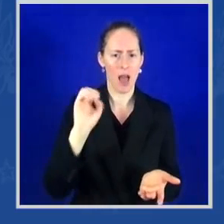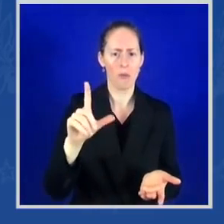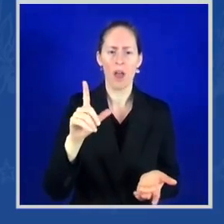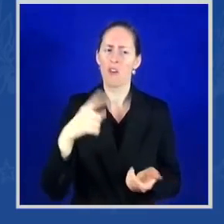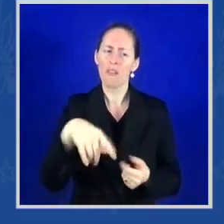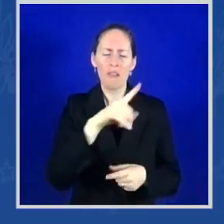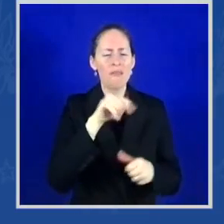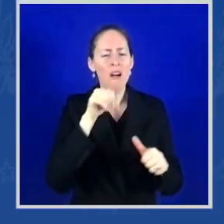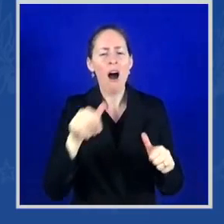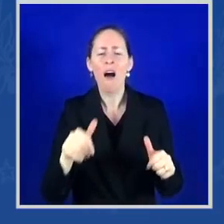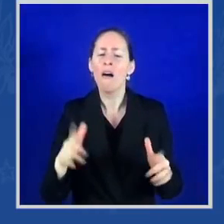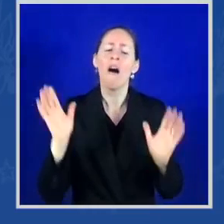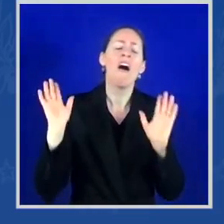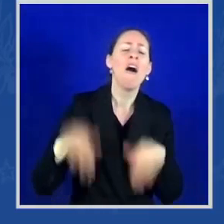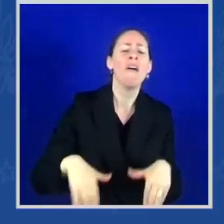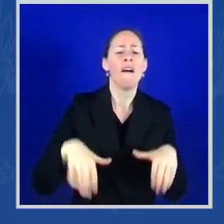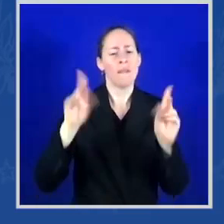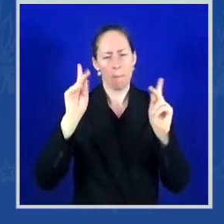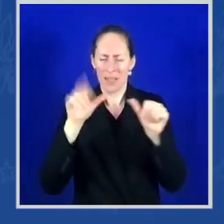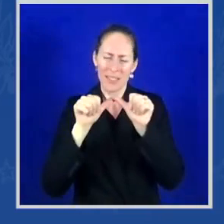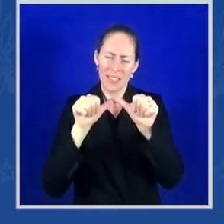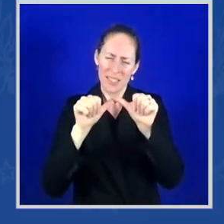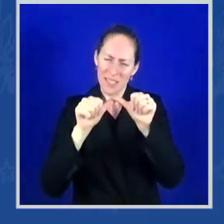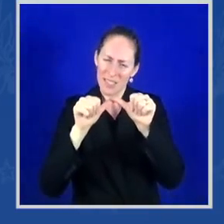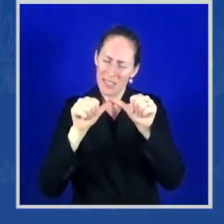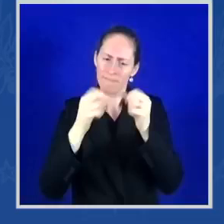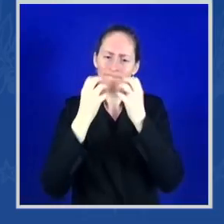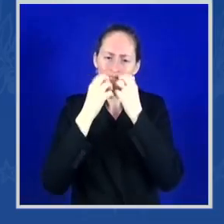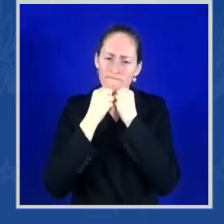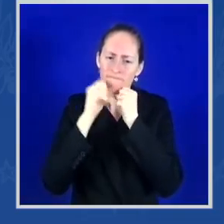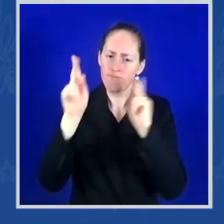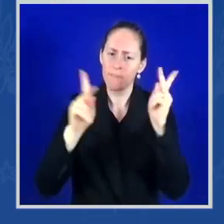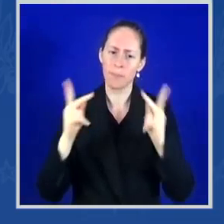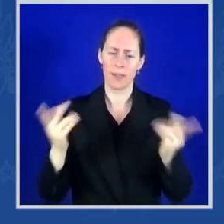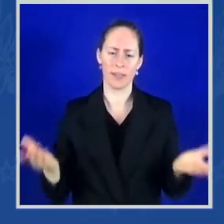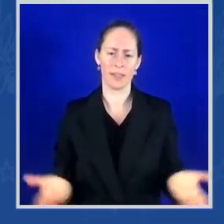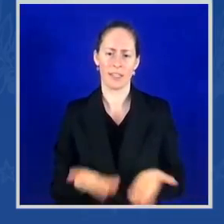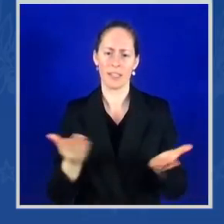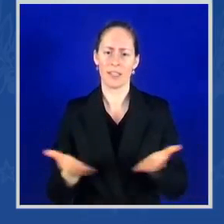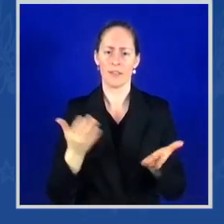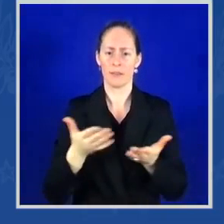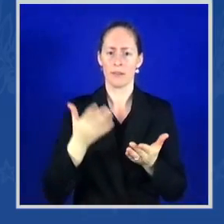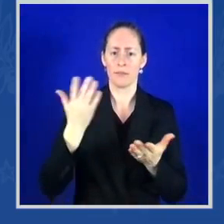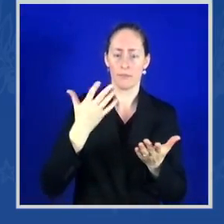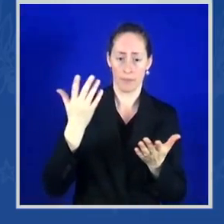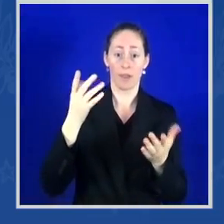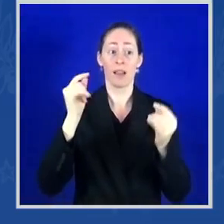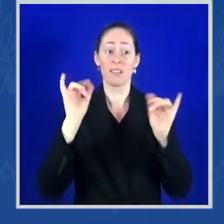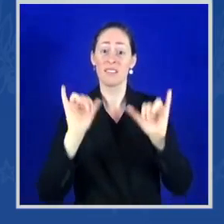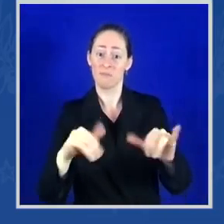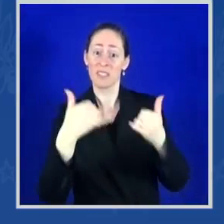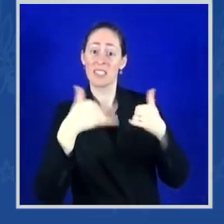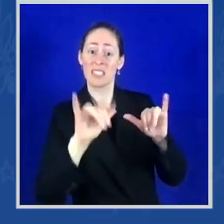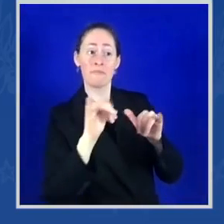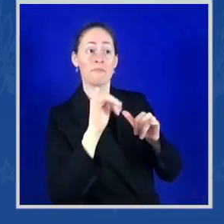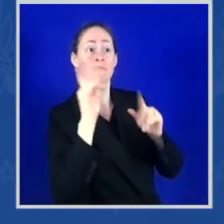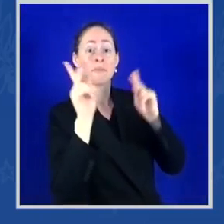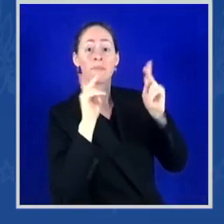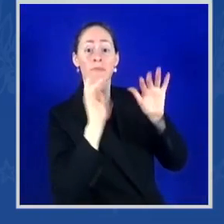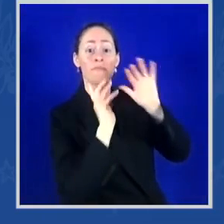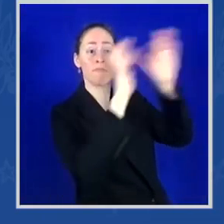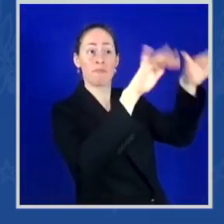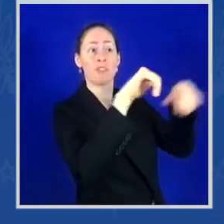citizens. They were deployed overseas and in Washington, D.C. to protect the Capitol. Help me